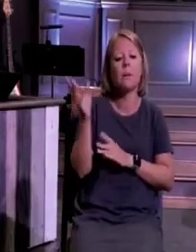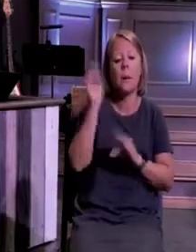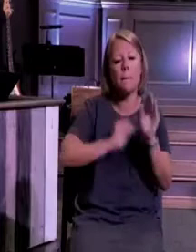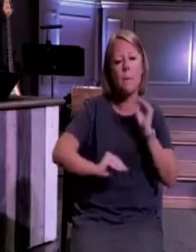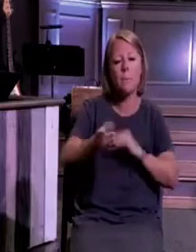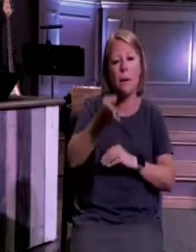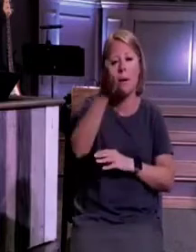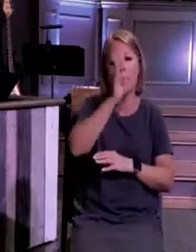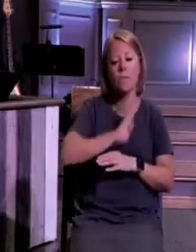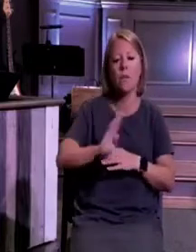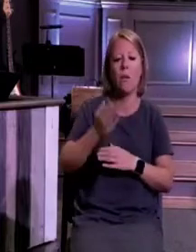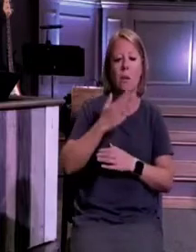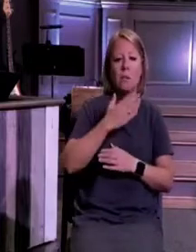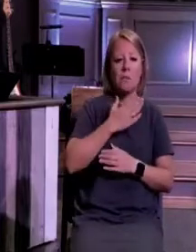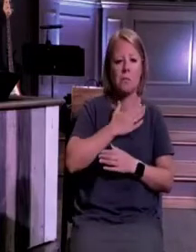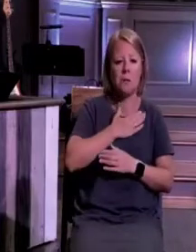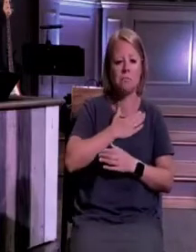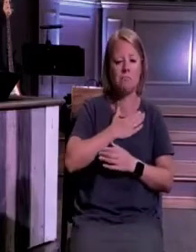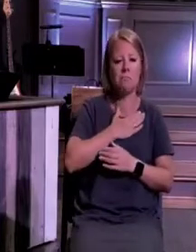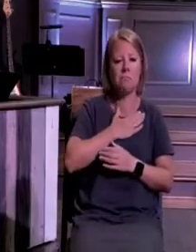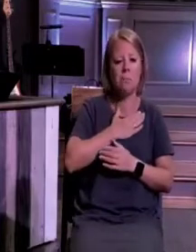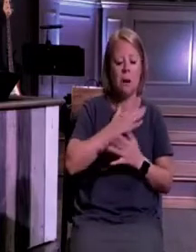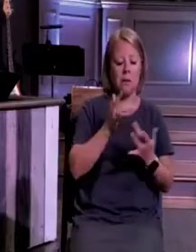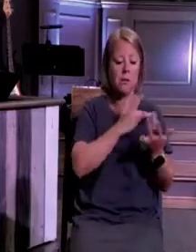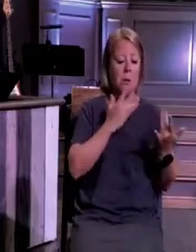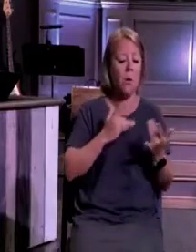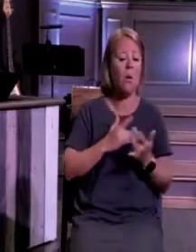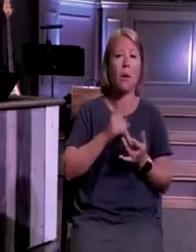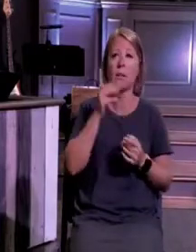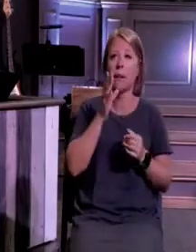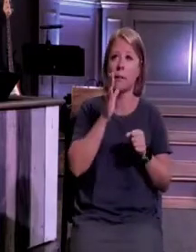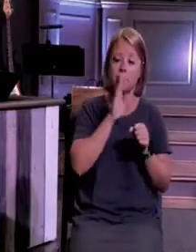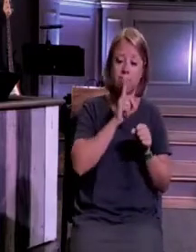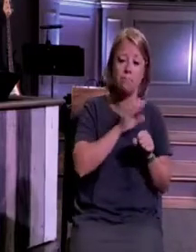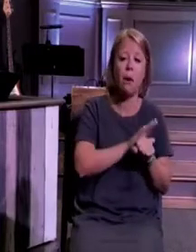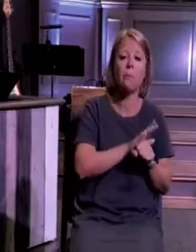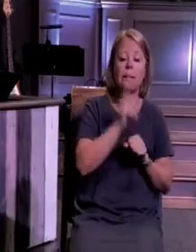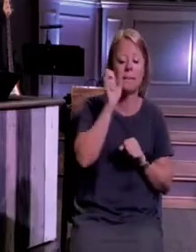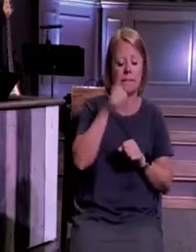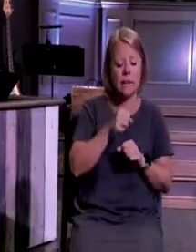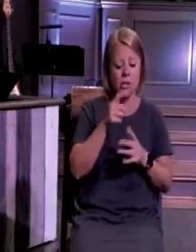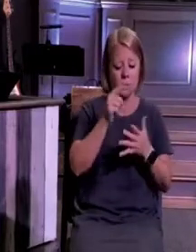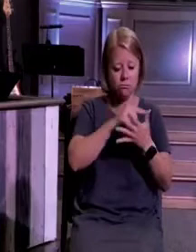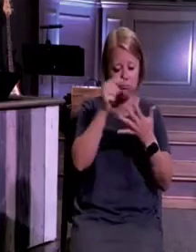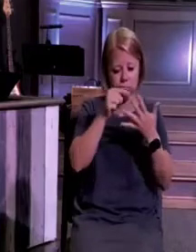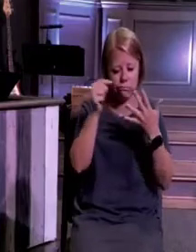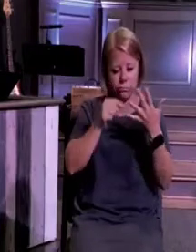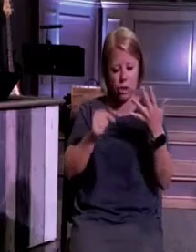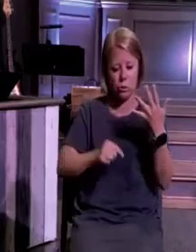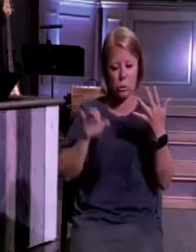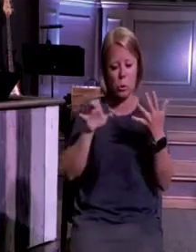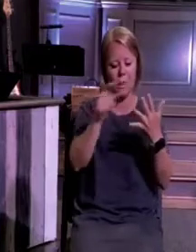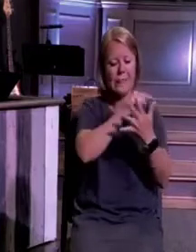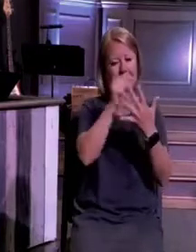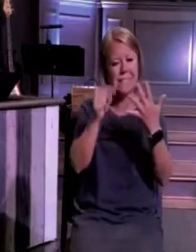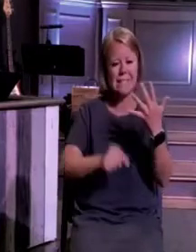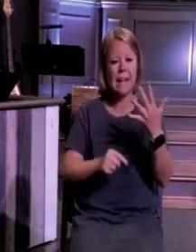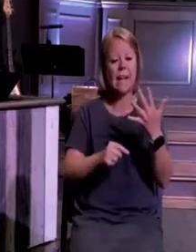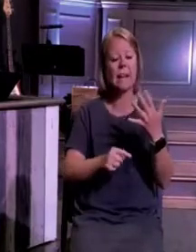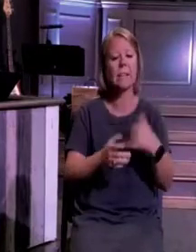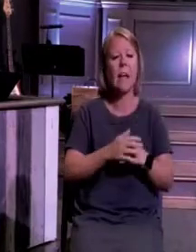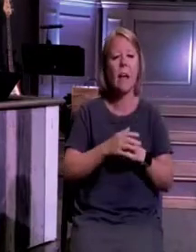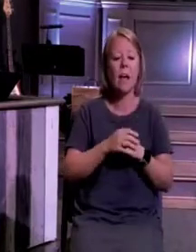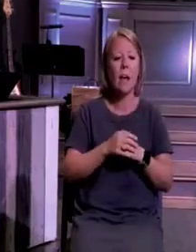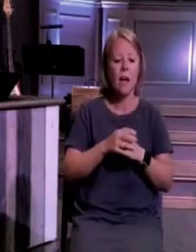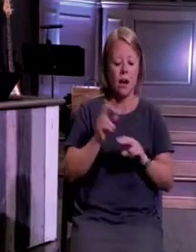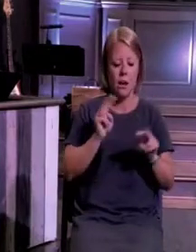of God upon me to confirm in my heart, yes, you will do it. Yes, you'll call it this. Yes, you'll do it under a tent. And me looking